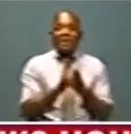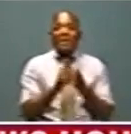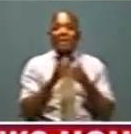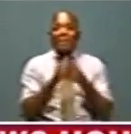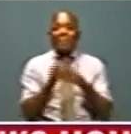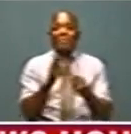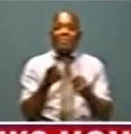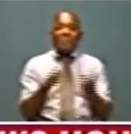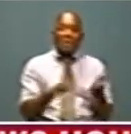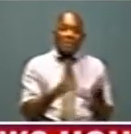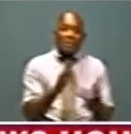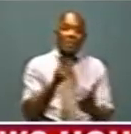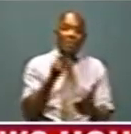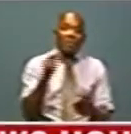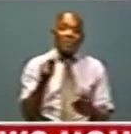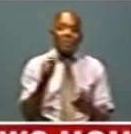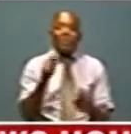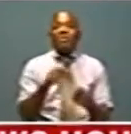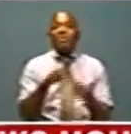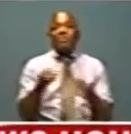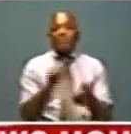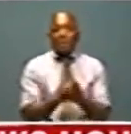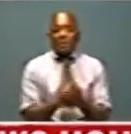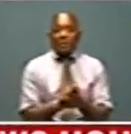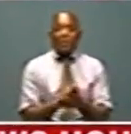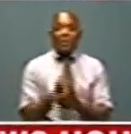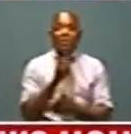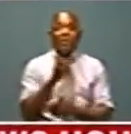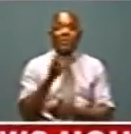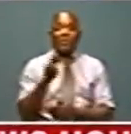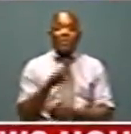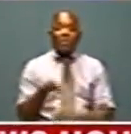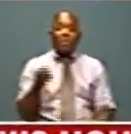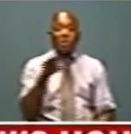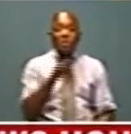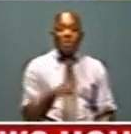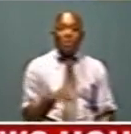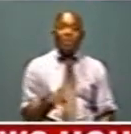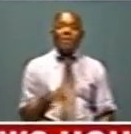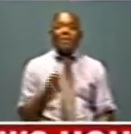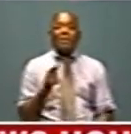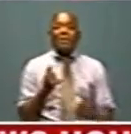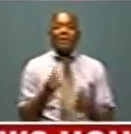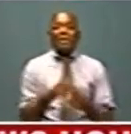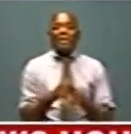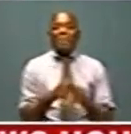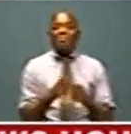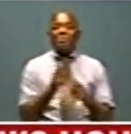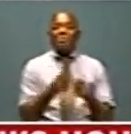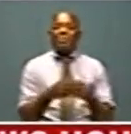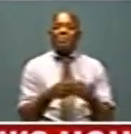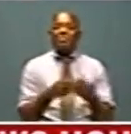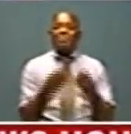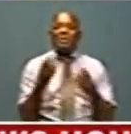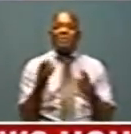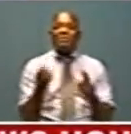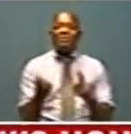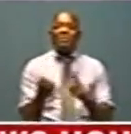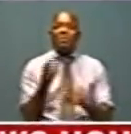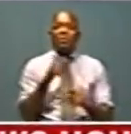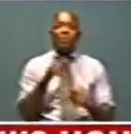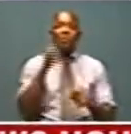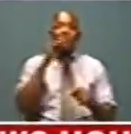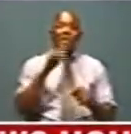region by 2020. Western region, according to UNAIDS, now has the largest population of female sex